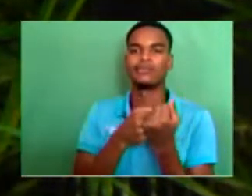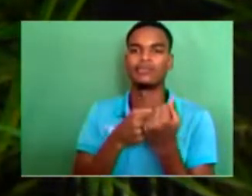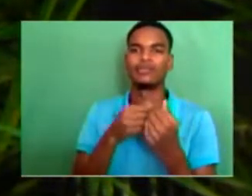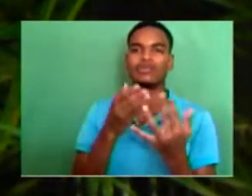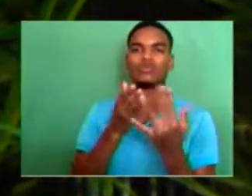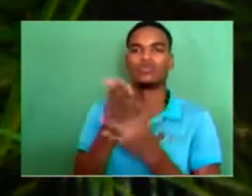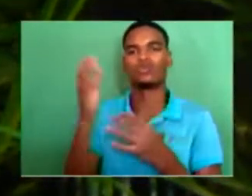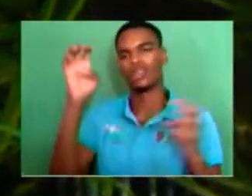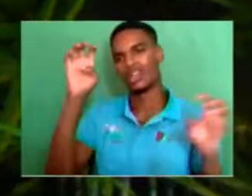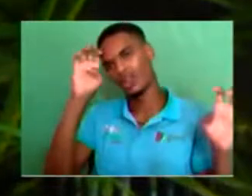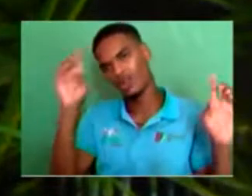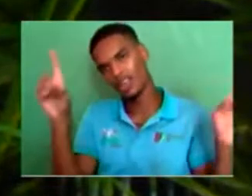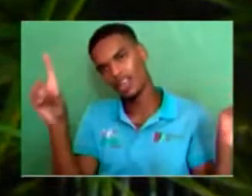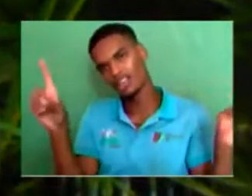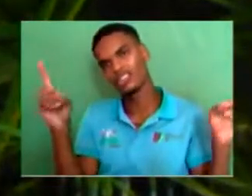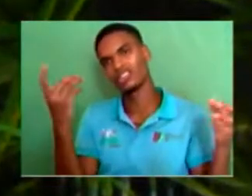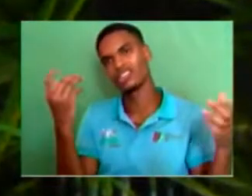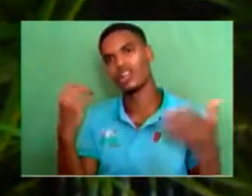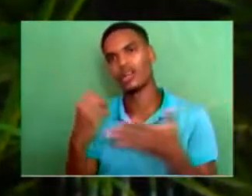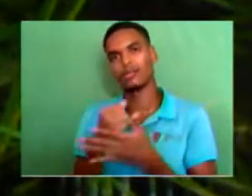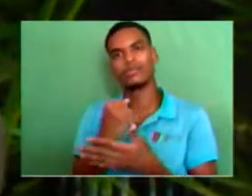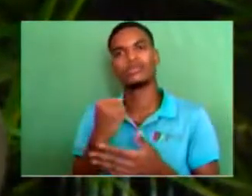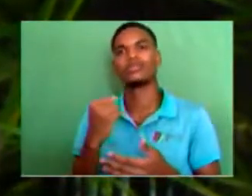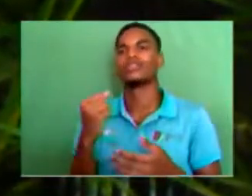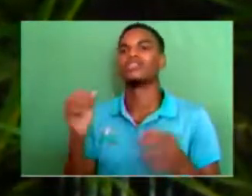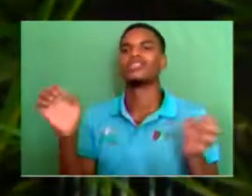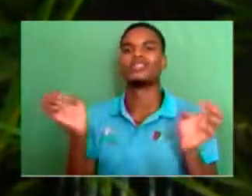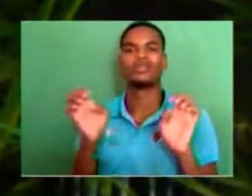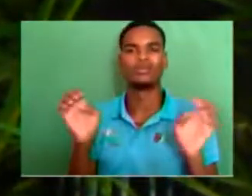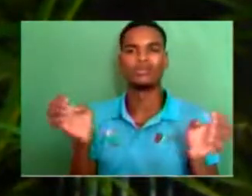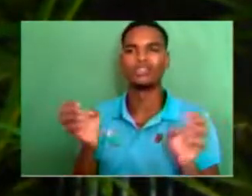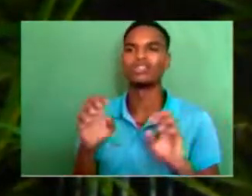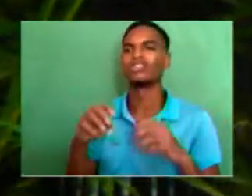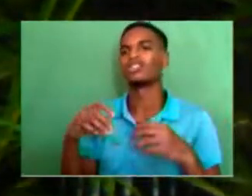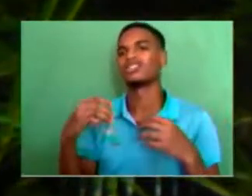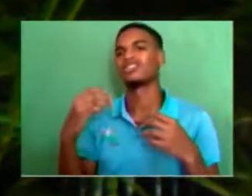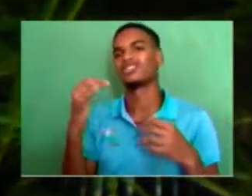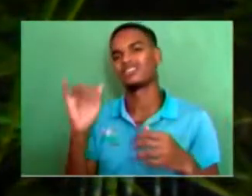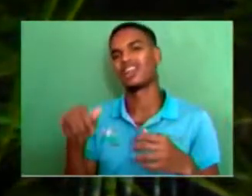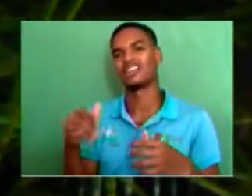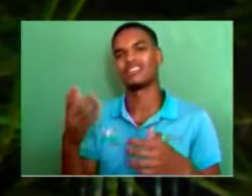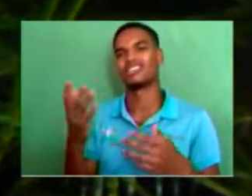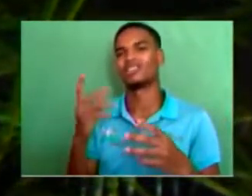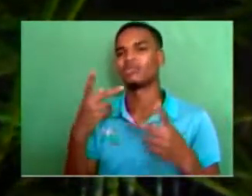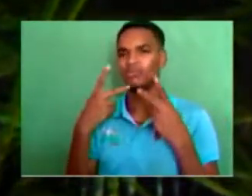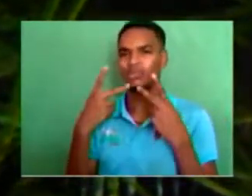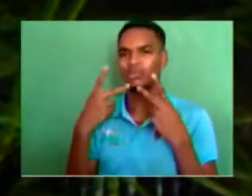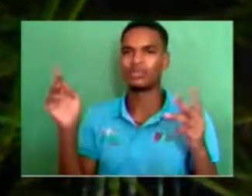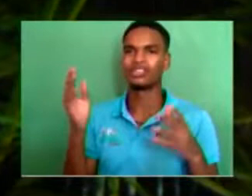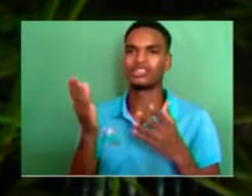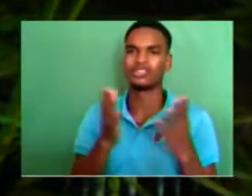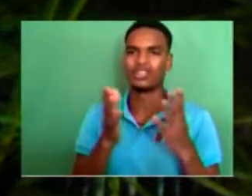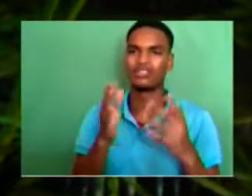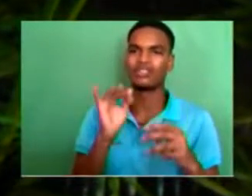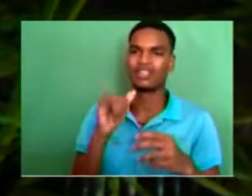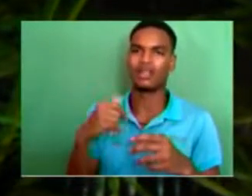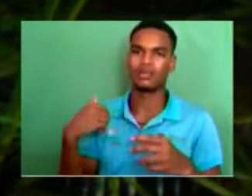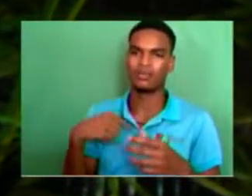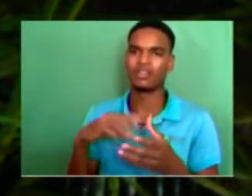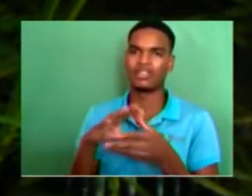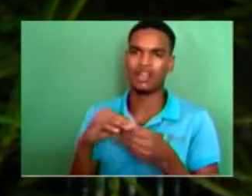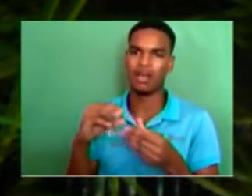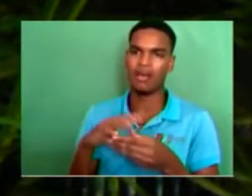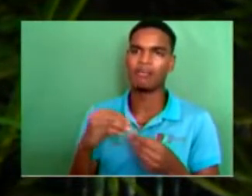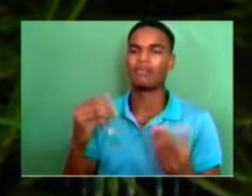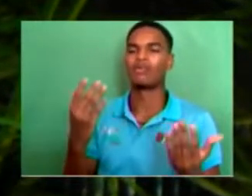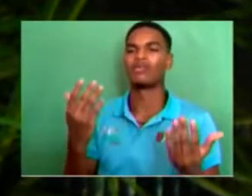educational opportunities, emergency alerting, so all those kind of public service things that we've been talking about here and there.